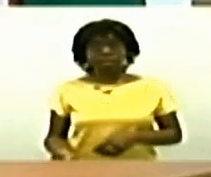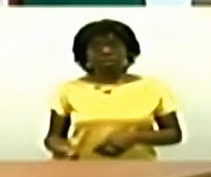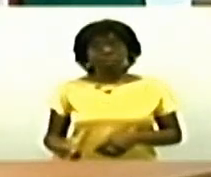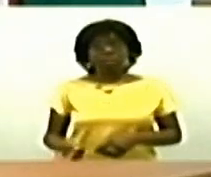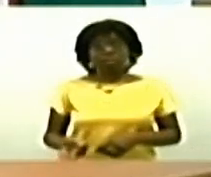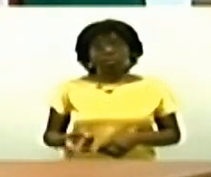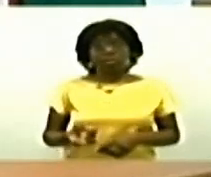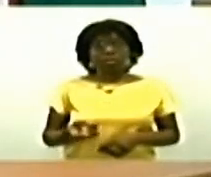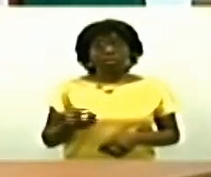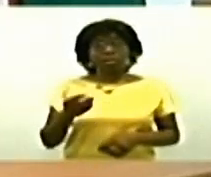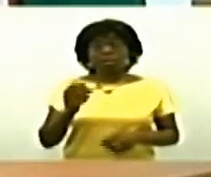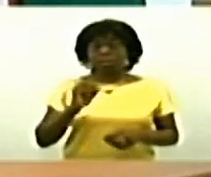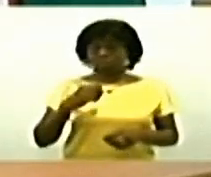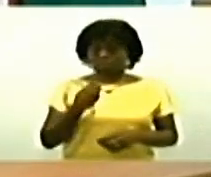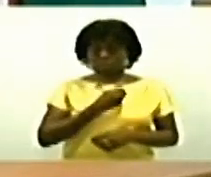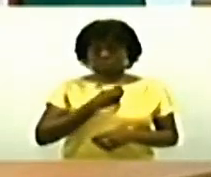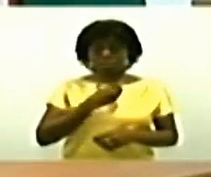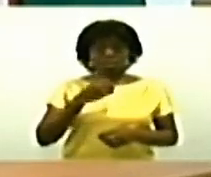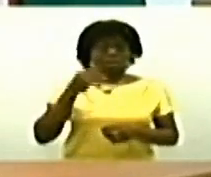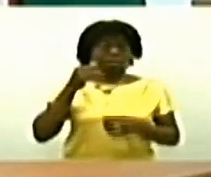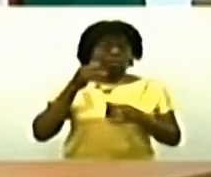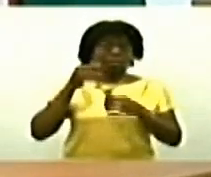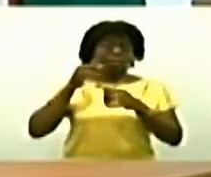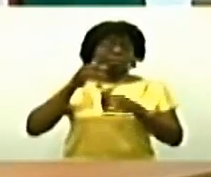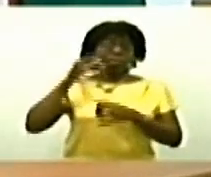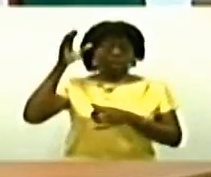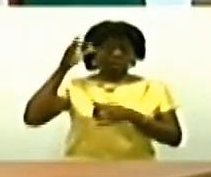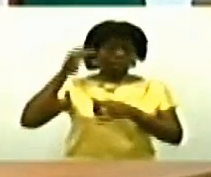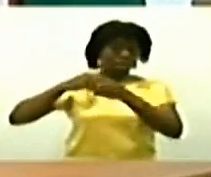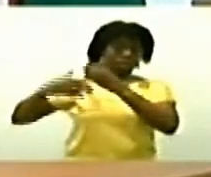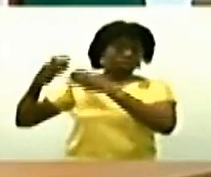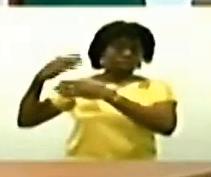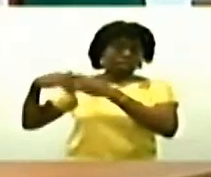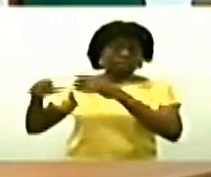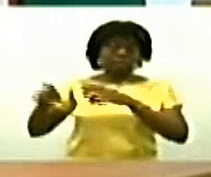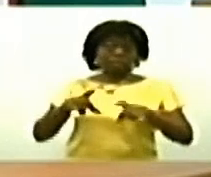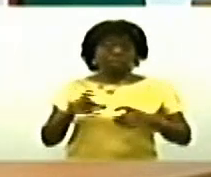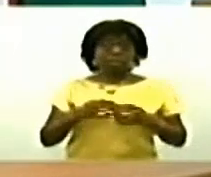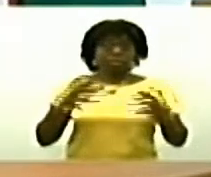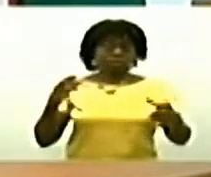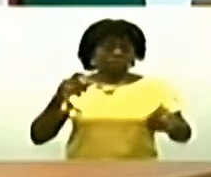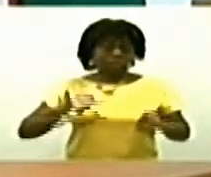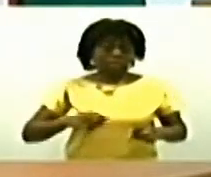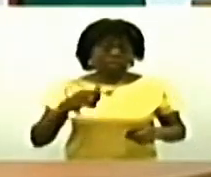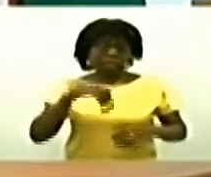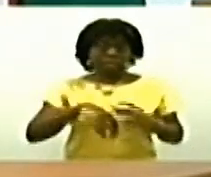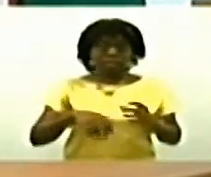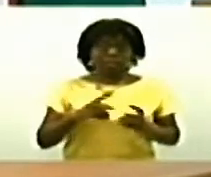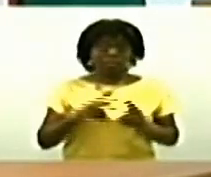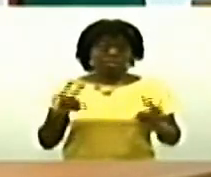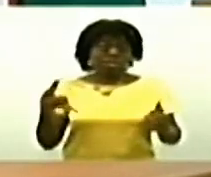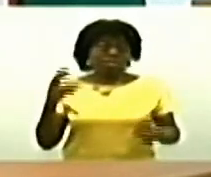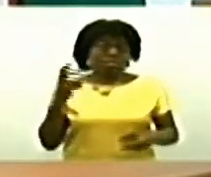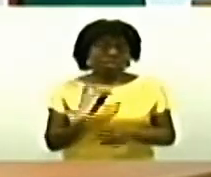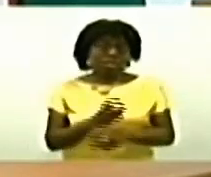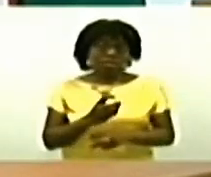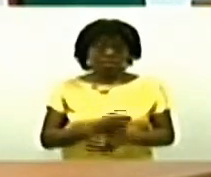foreparents did as much as they could have done in exceedingly difficult circumstances of